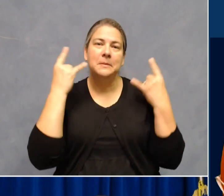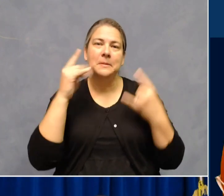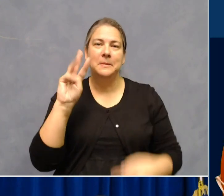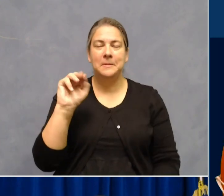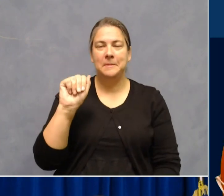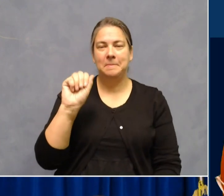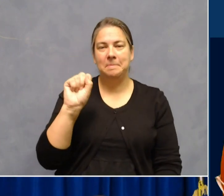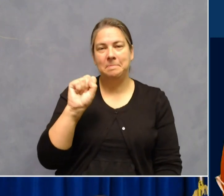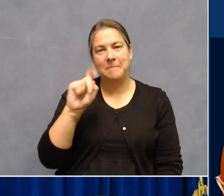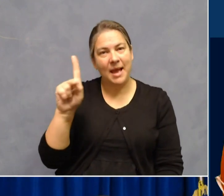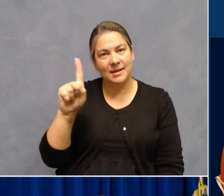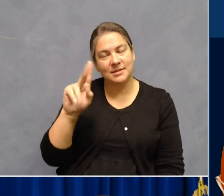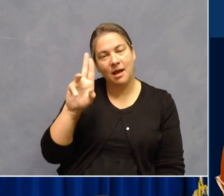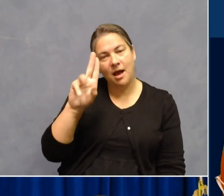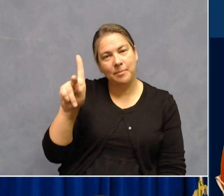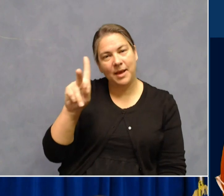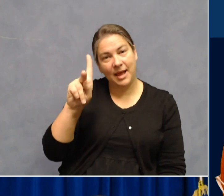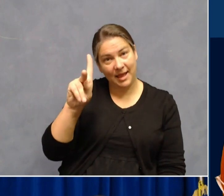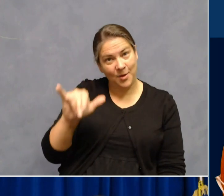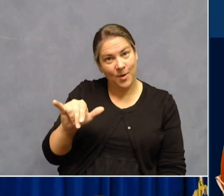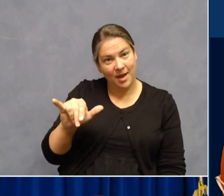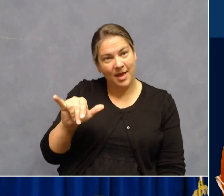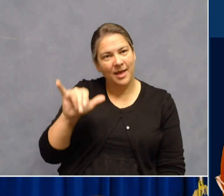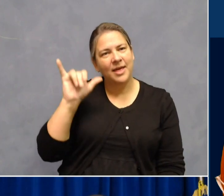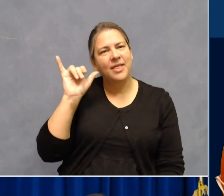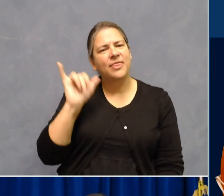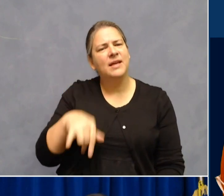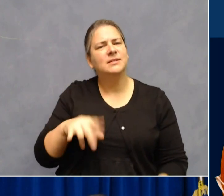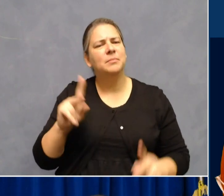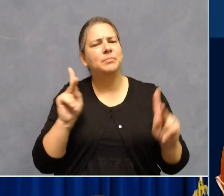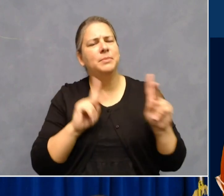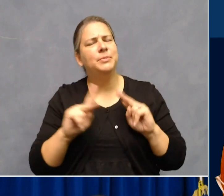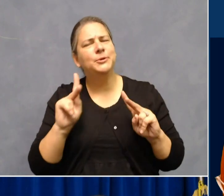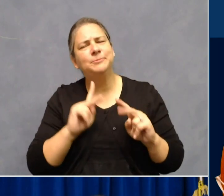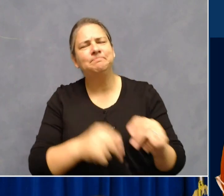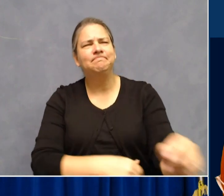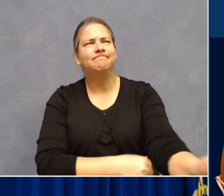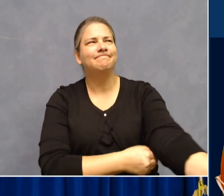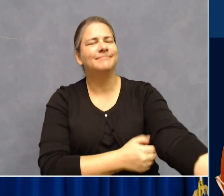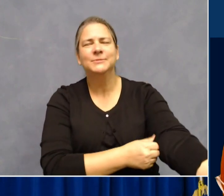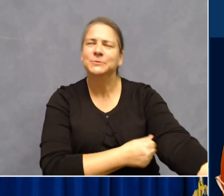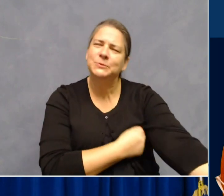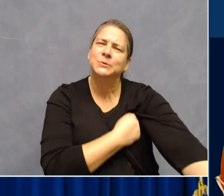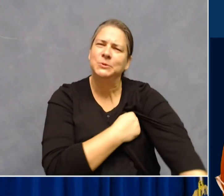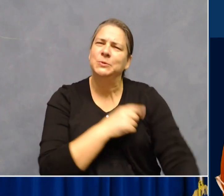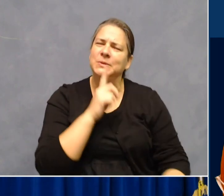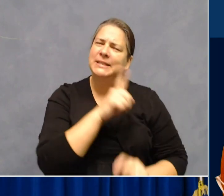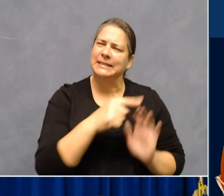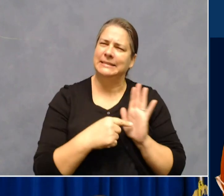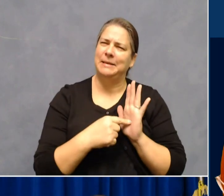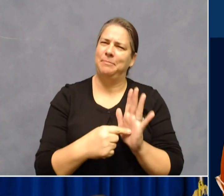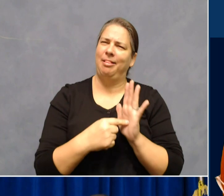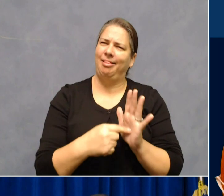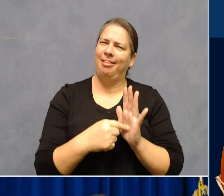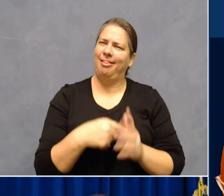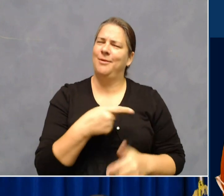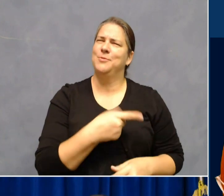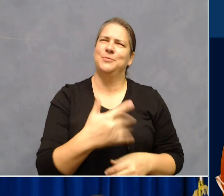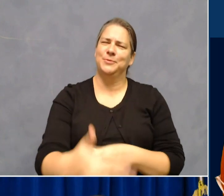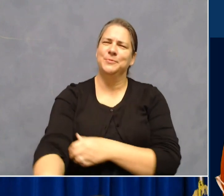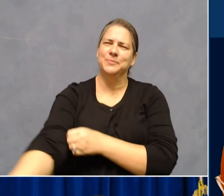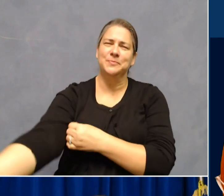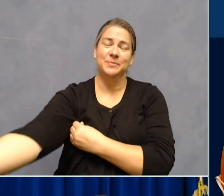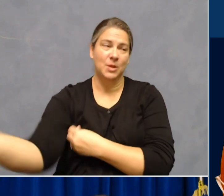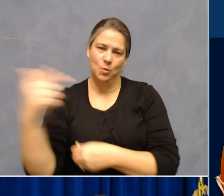is people who are setting the example and who we will be sending a Team Kentucky mask